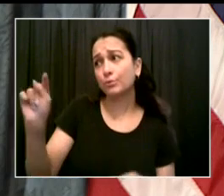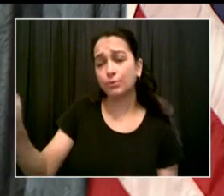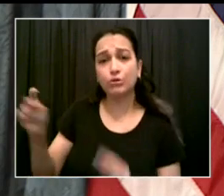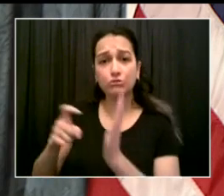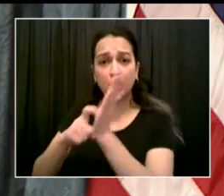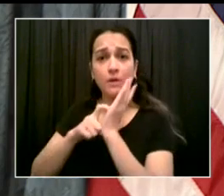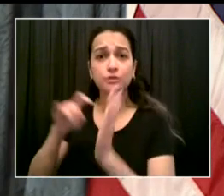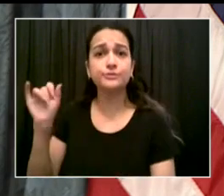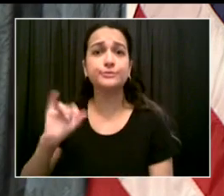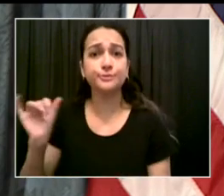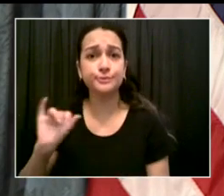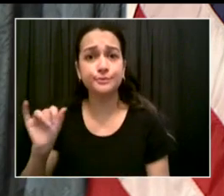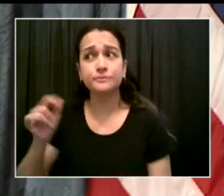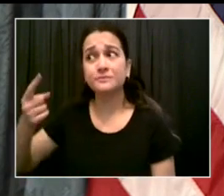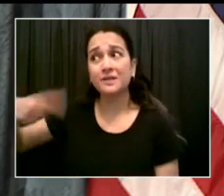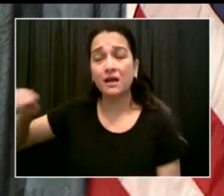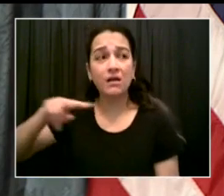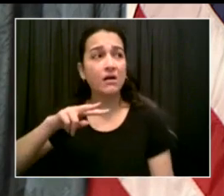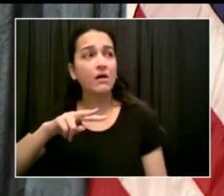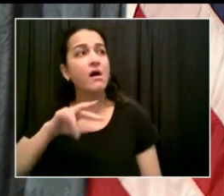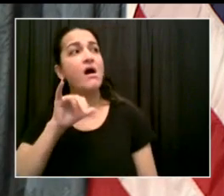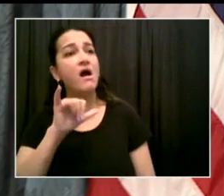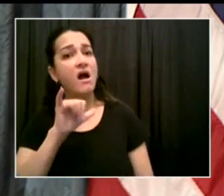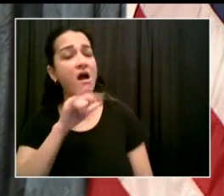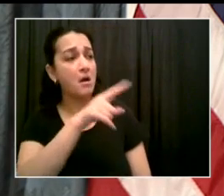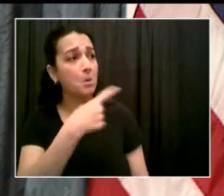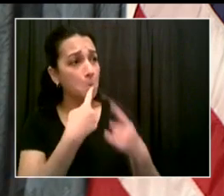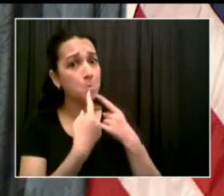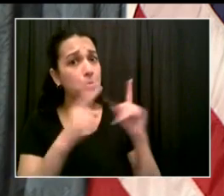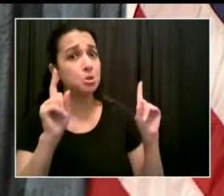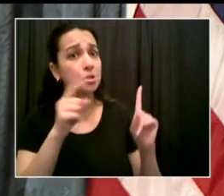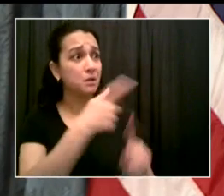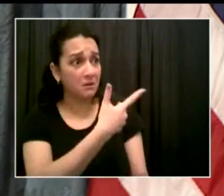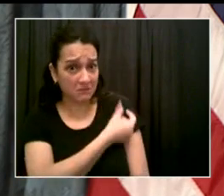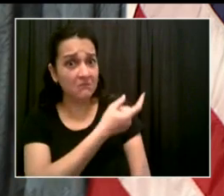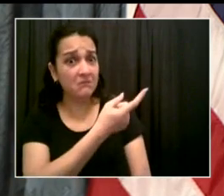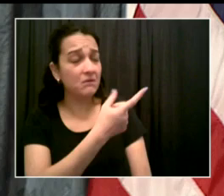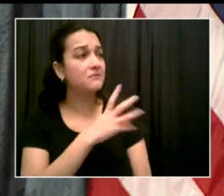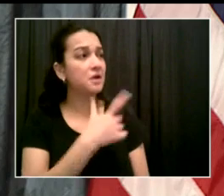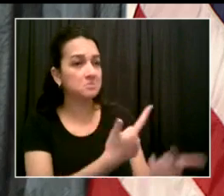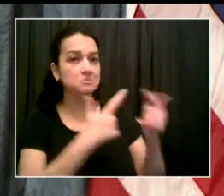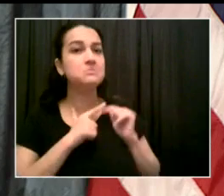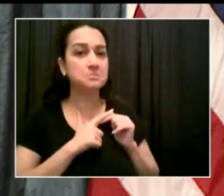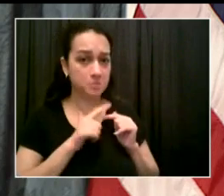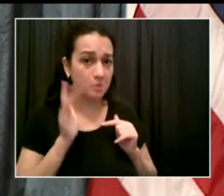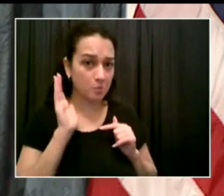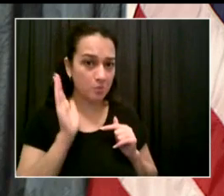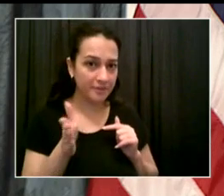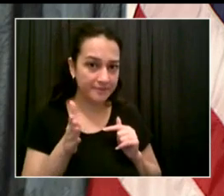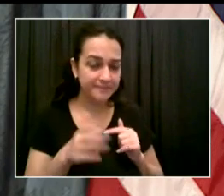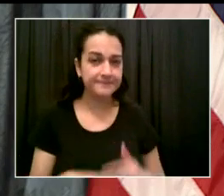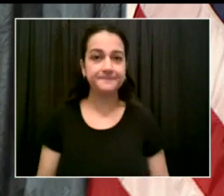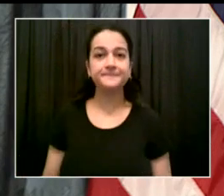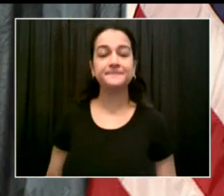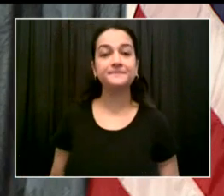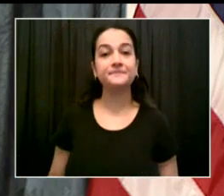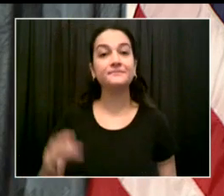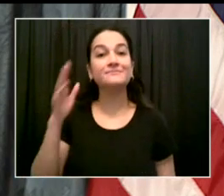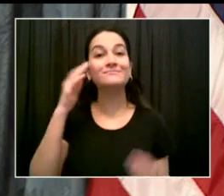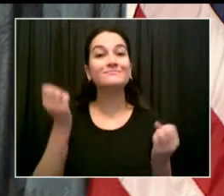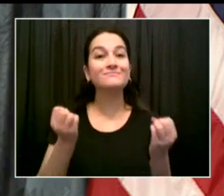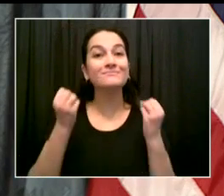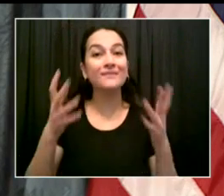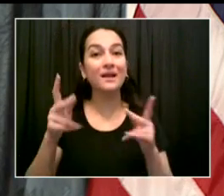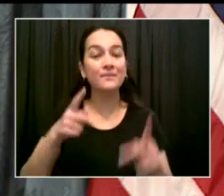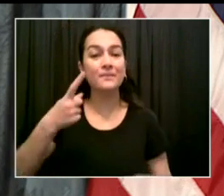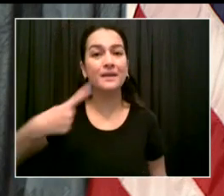done with the virus, but the virus is not done with us. As we have so many times before, we'll have to band together